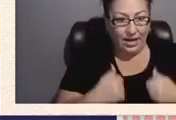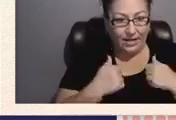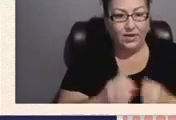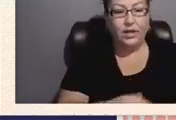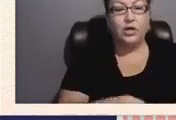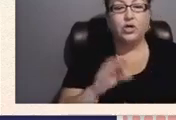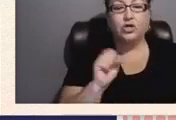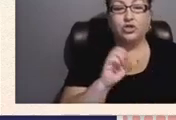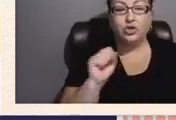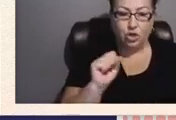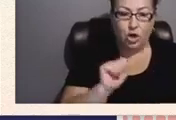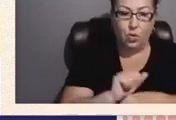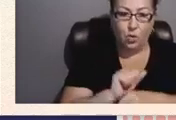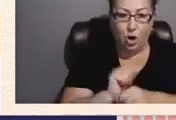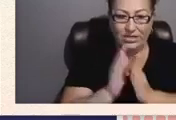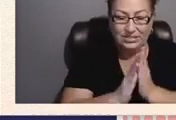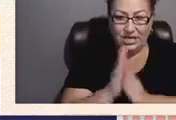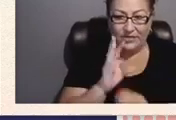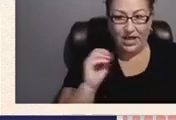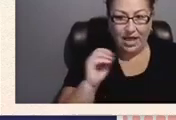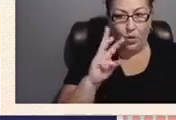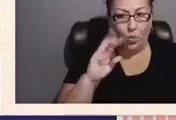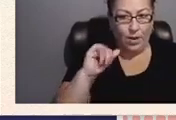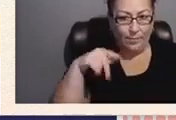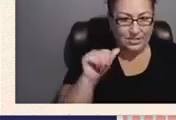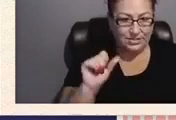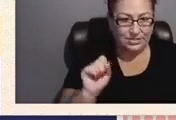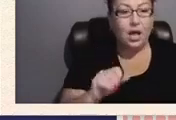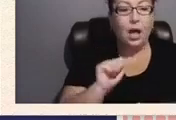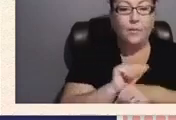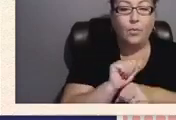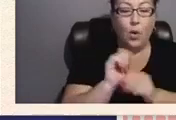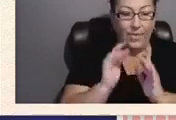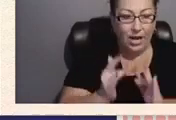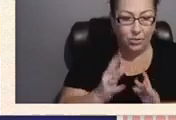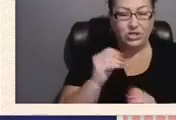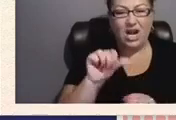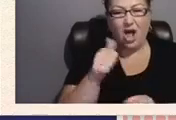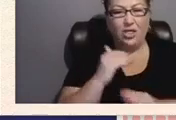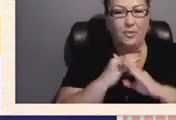Security Work Incentives and WIPAs, employment networks, and other barriers to employment.